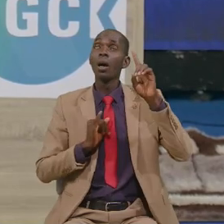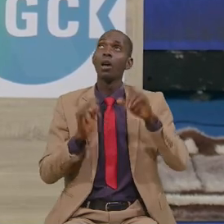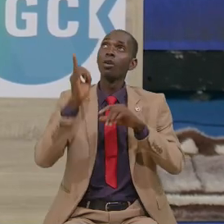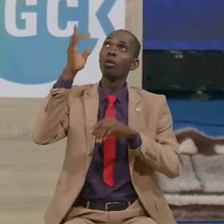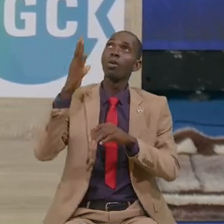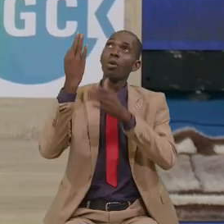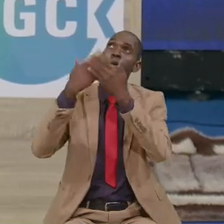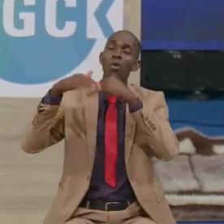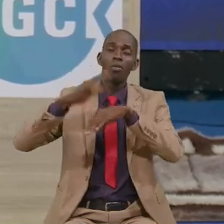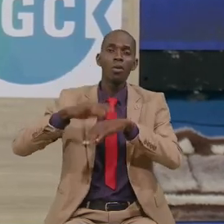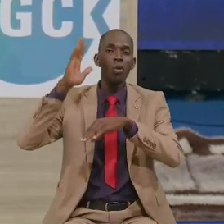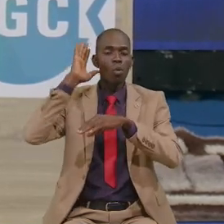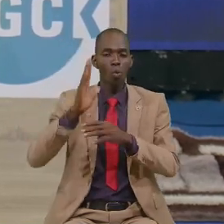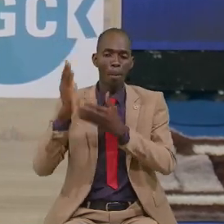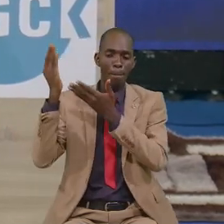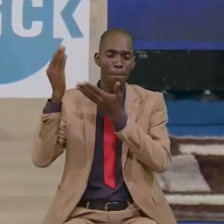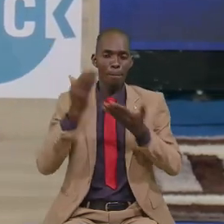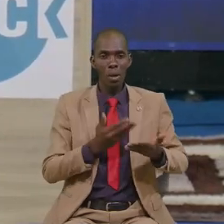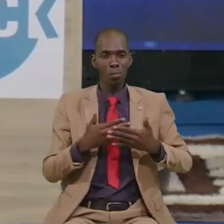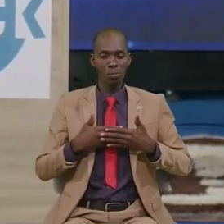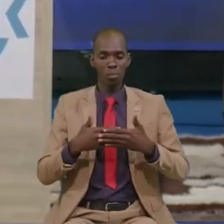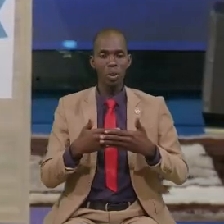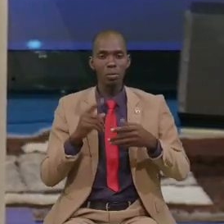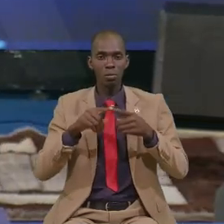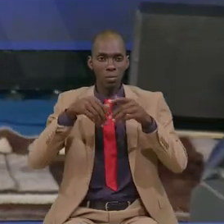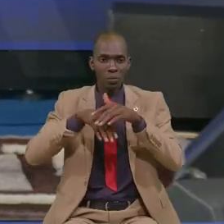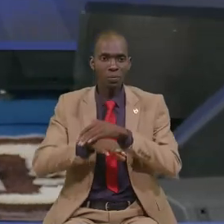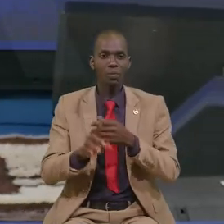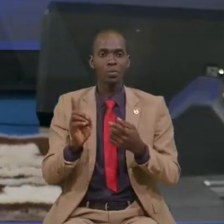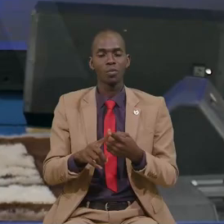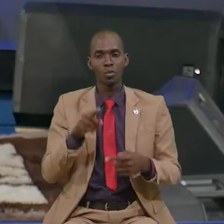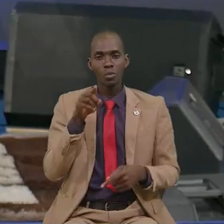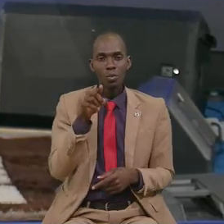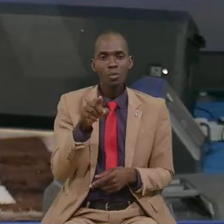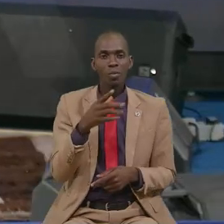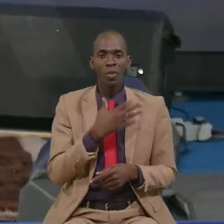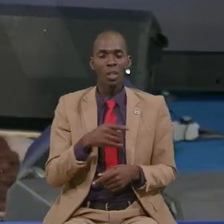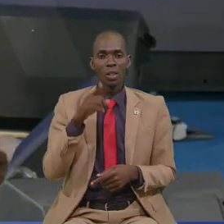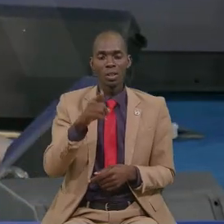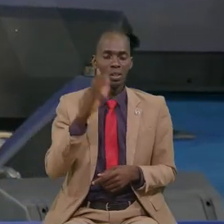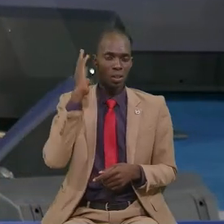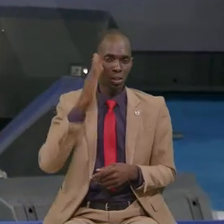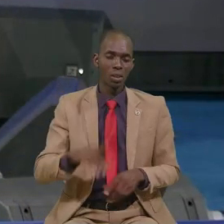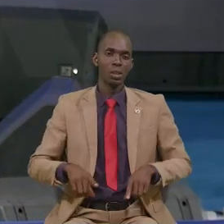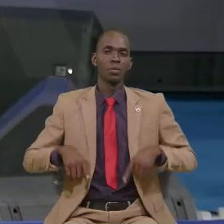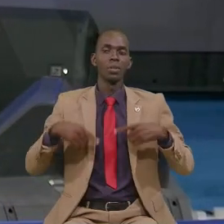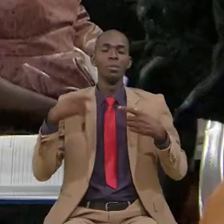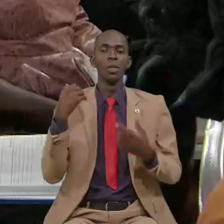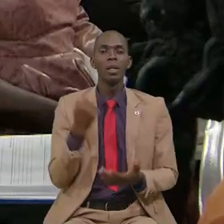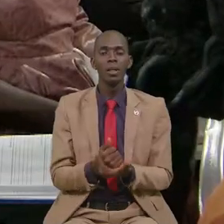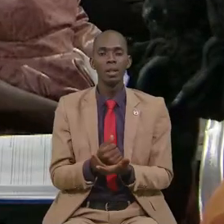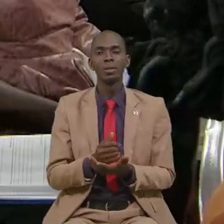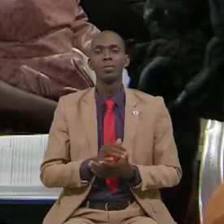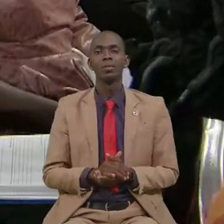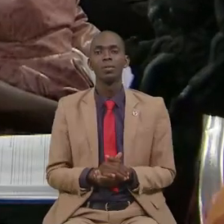will cause breath to enter into you, and ye shall live.